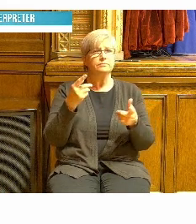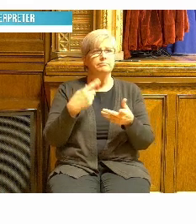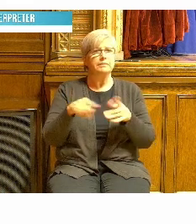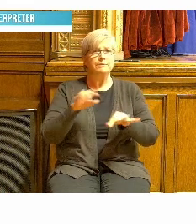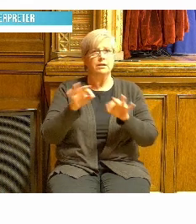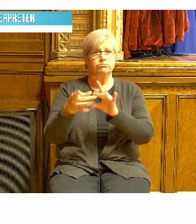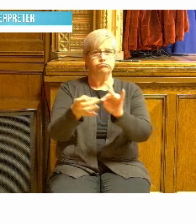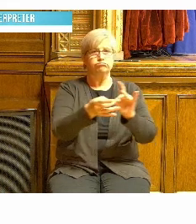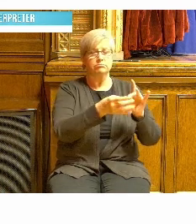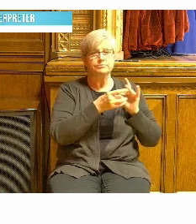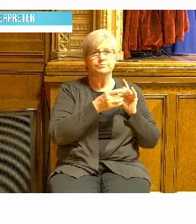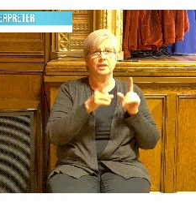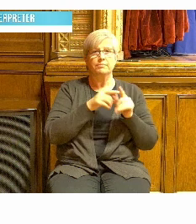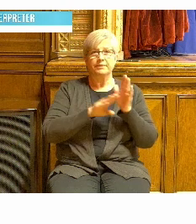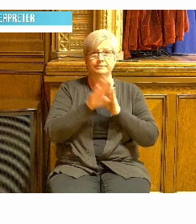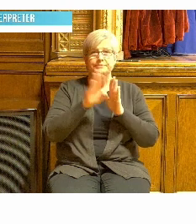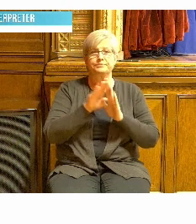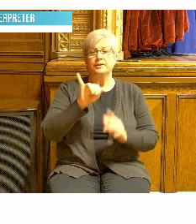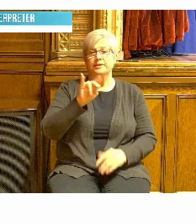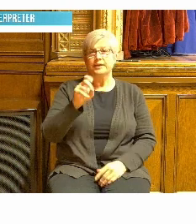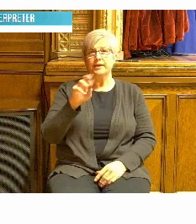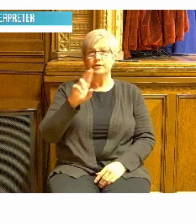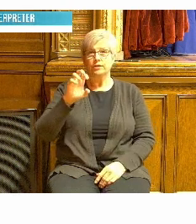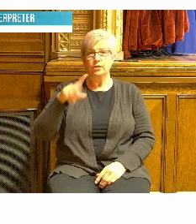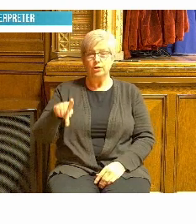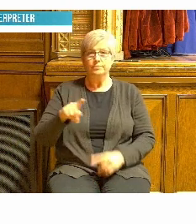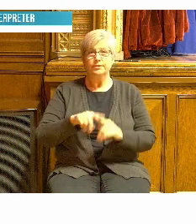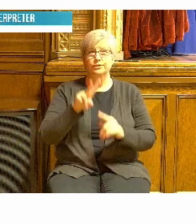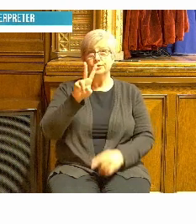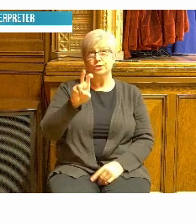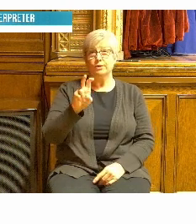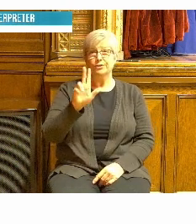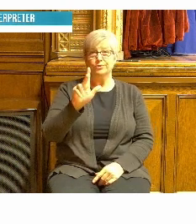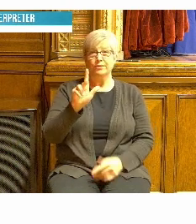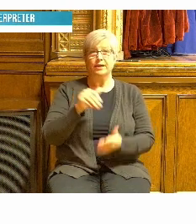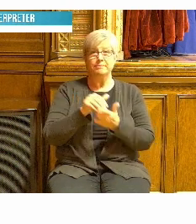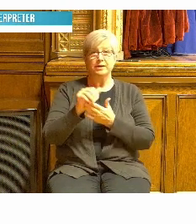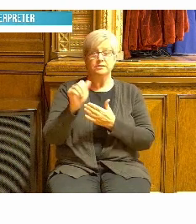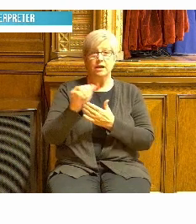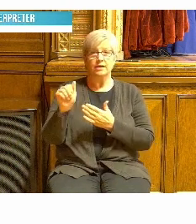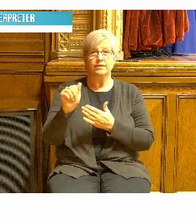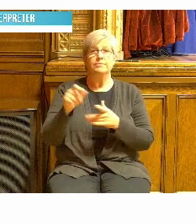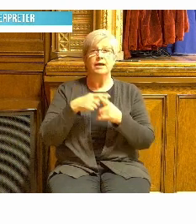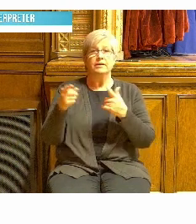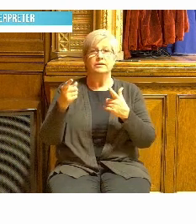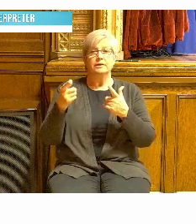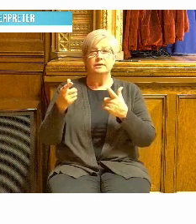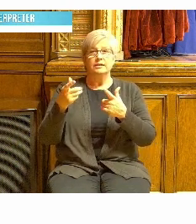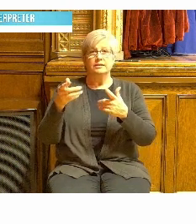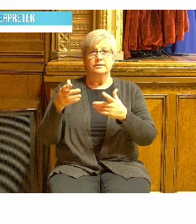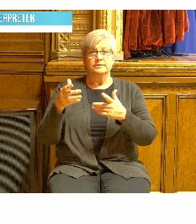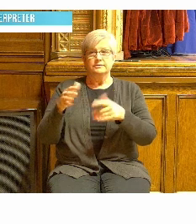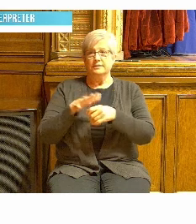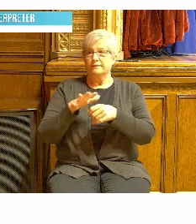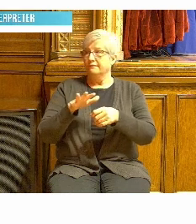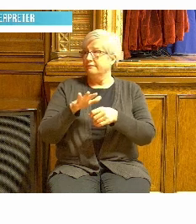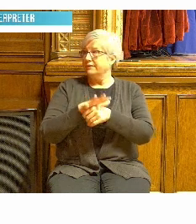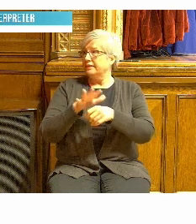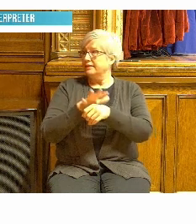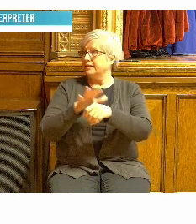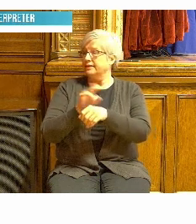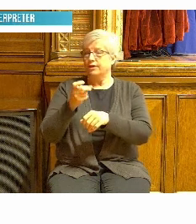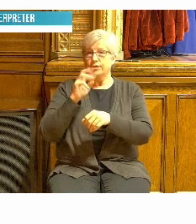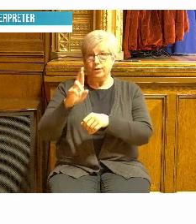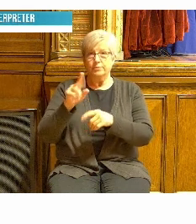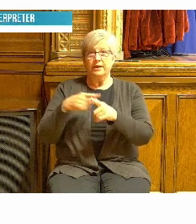down the inner loop. This $223 million project as far as filling in the inner loop and preparing it for what's to come,